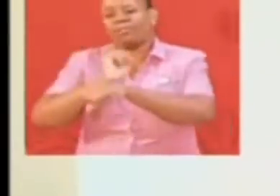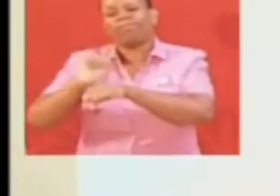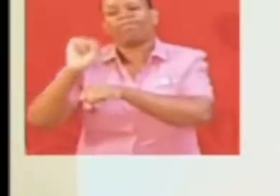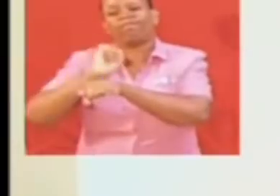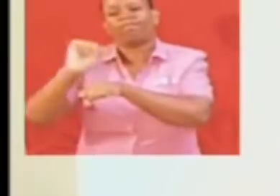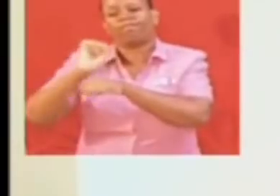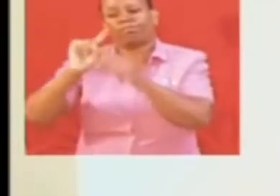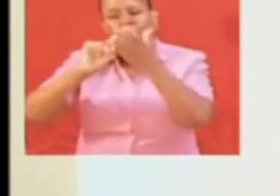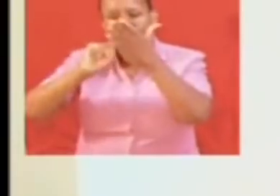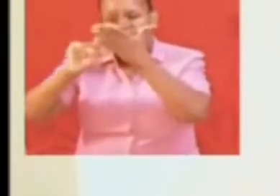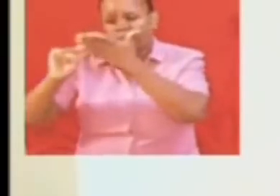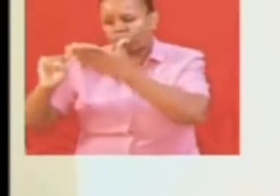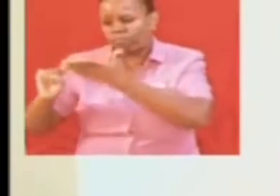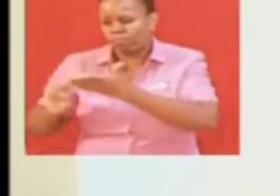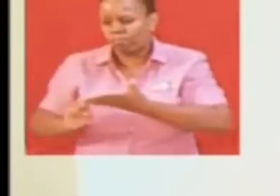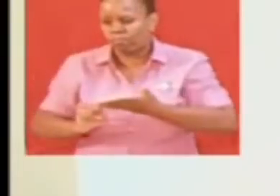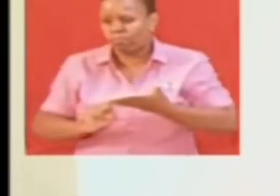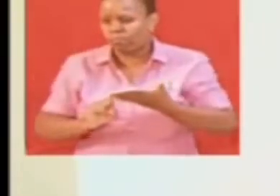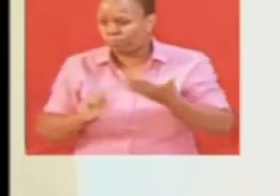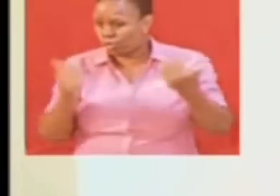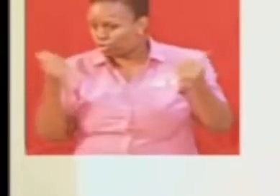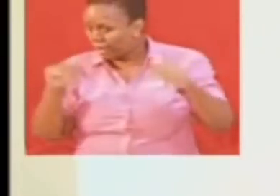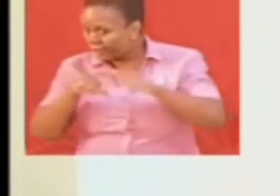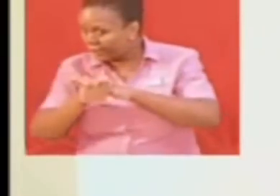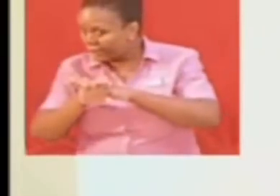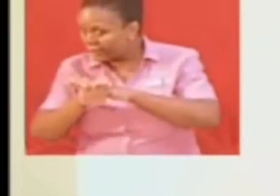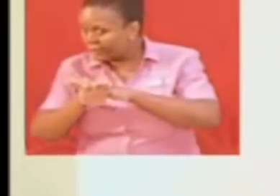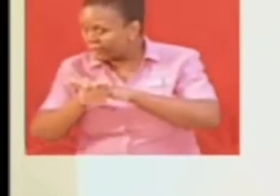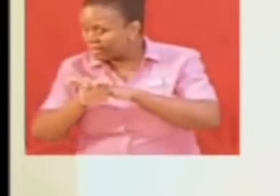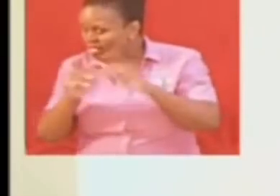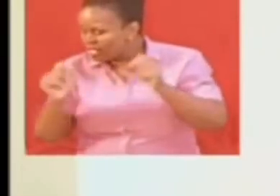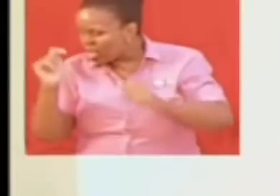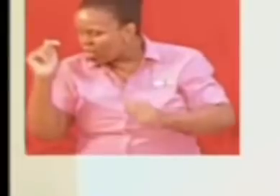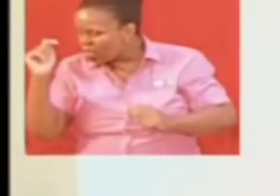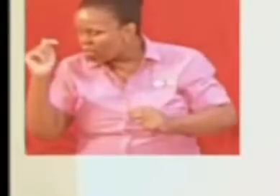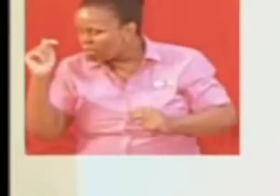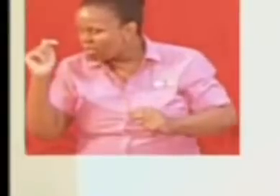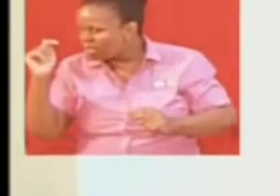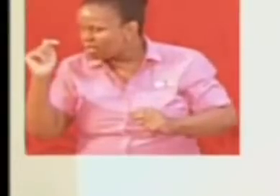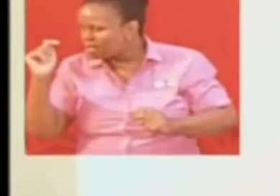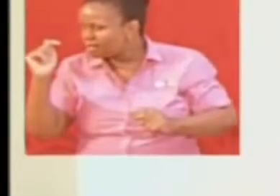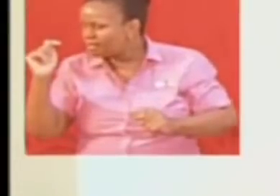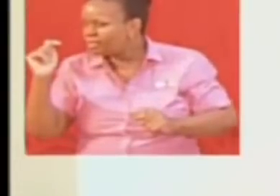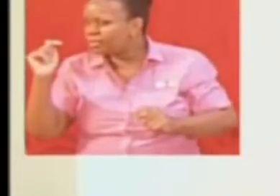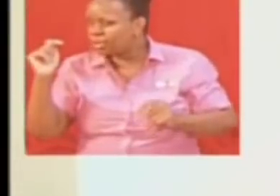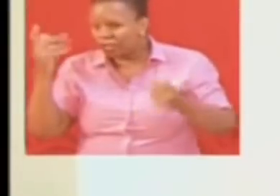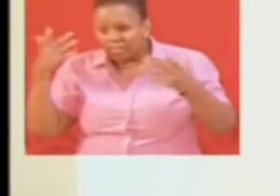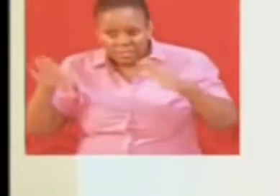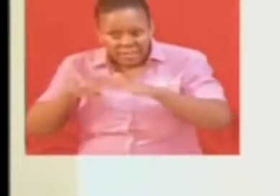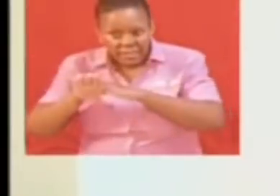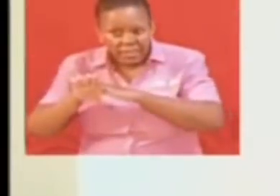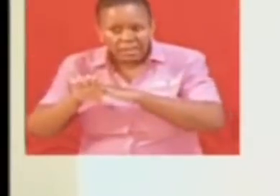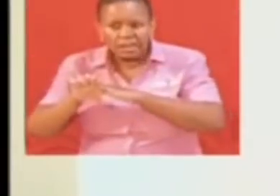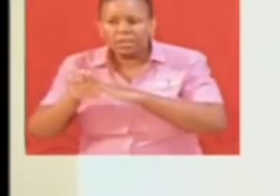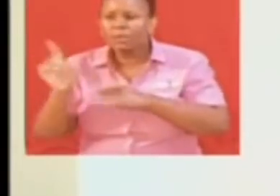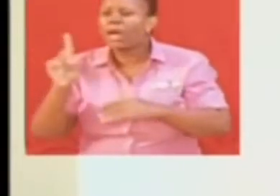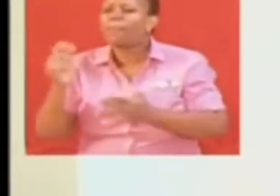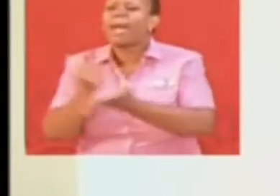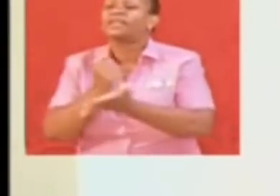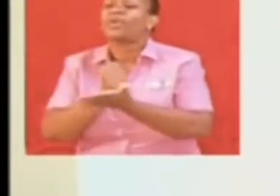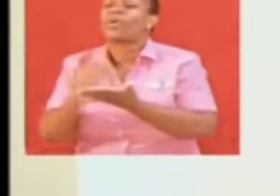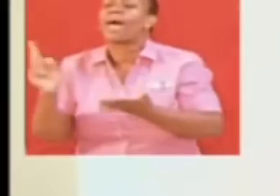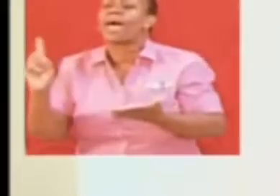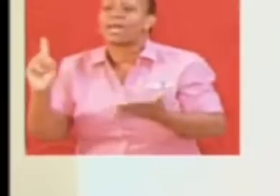for persons who are attempting to come into our country or who have come into our country legally. And if they have come into the